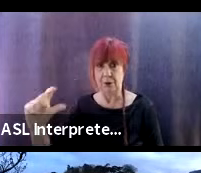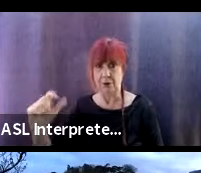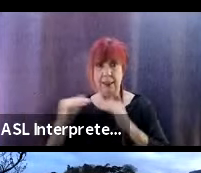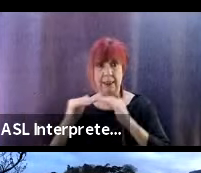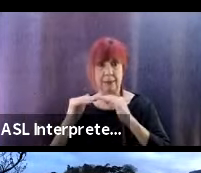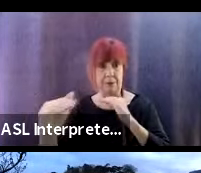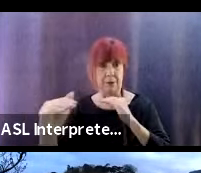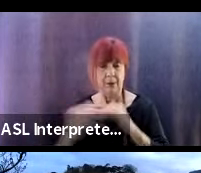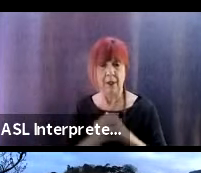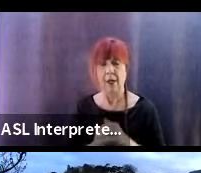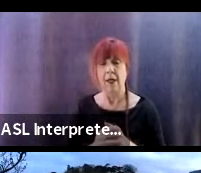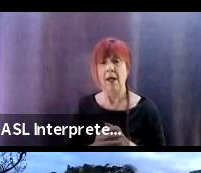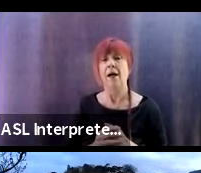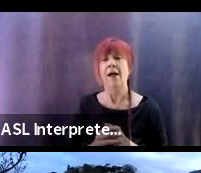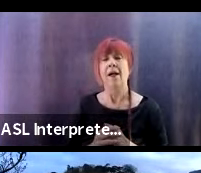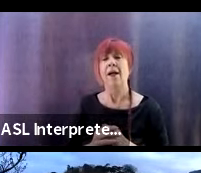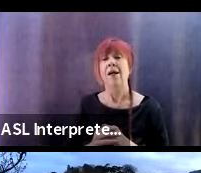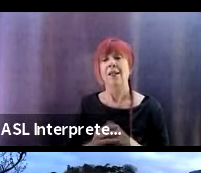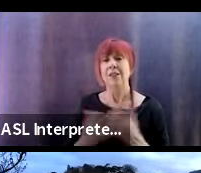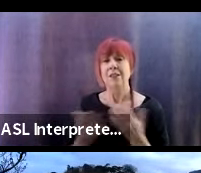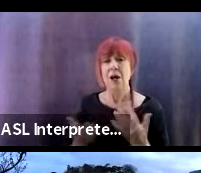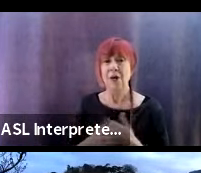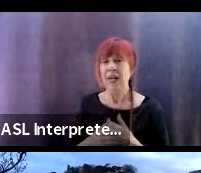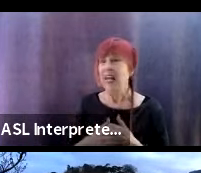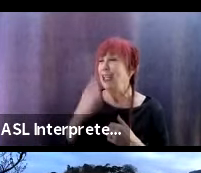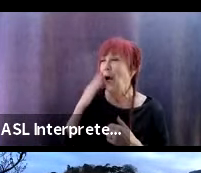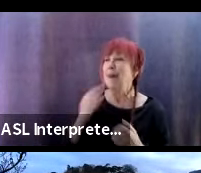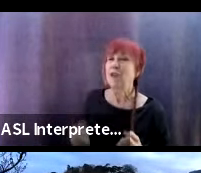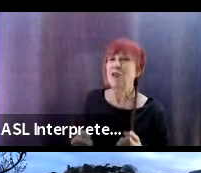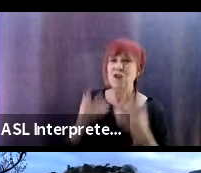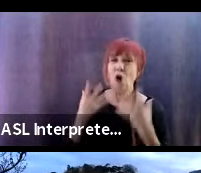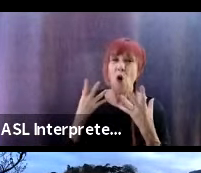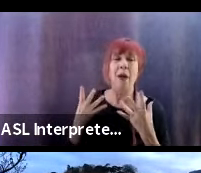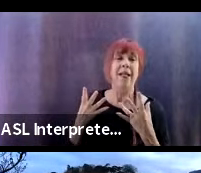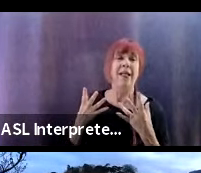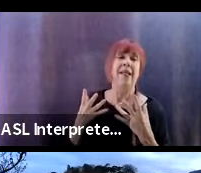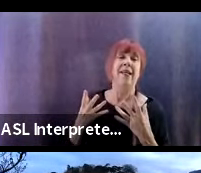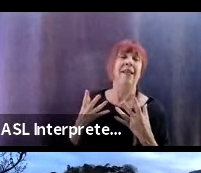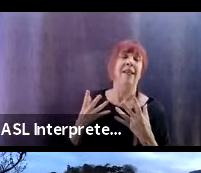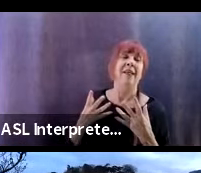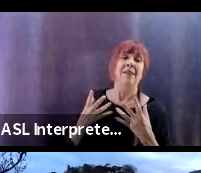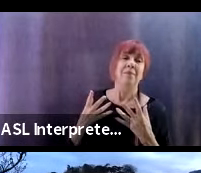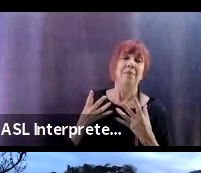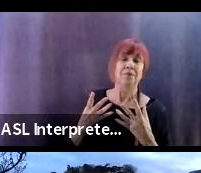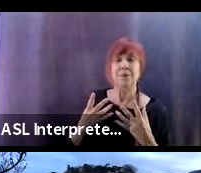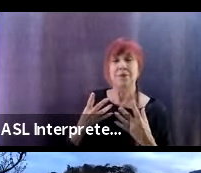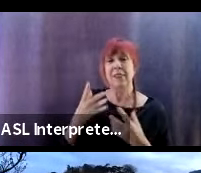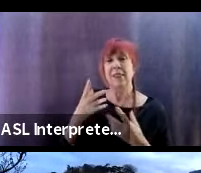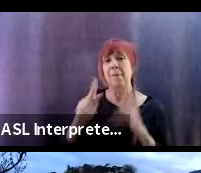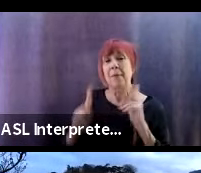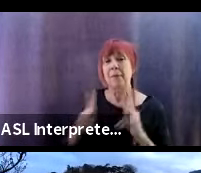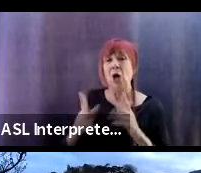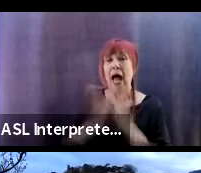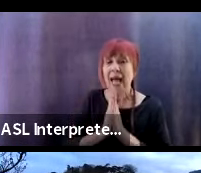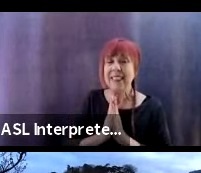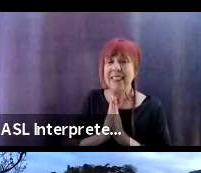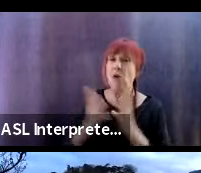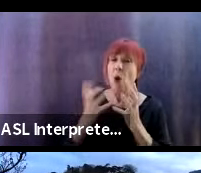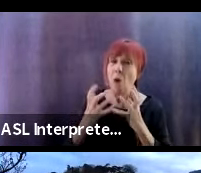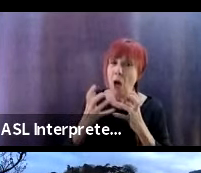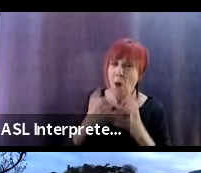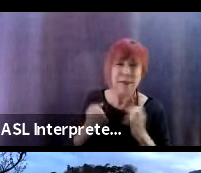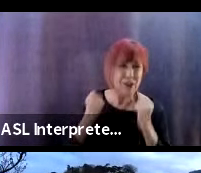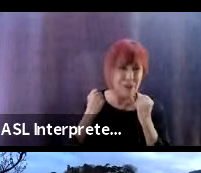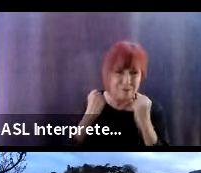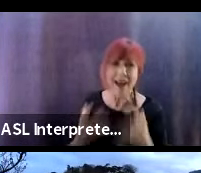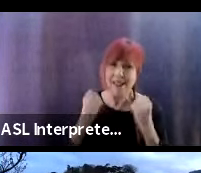about when can we open to like the next age cohort. And so we're continuing to try to do that, but it has been very challenging. And the administration had also